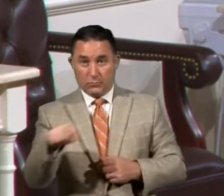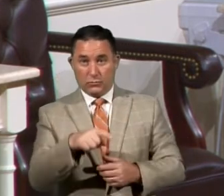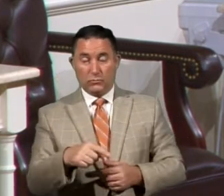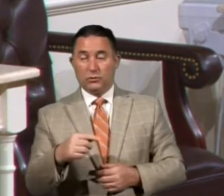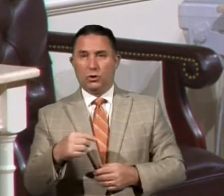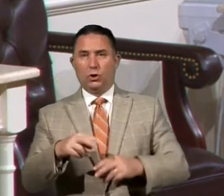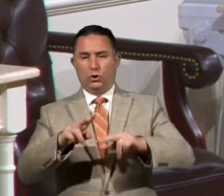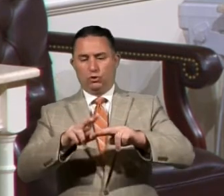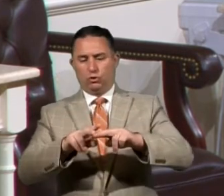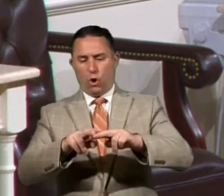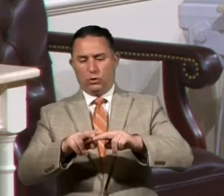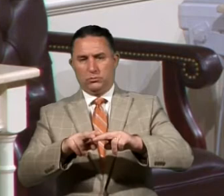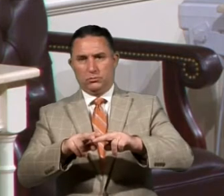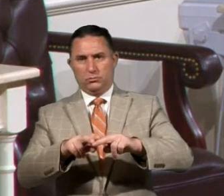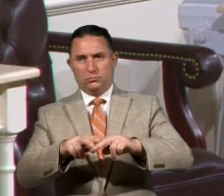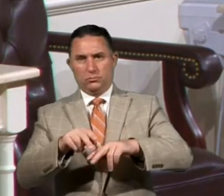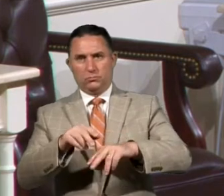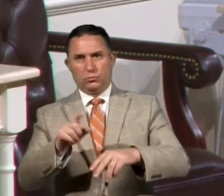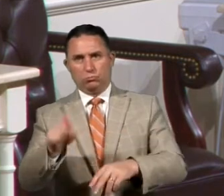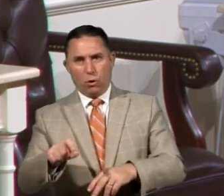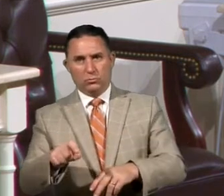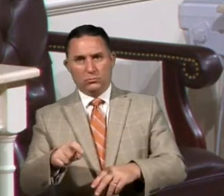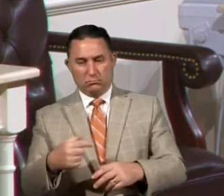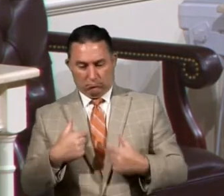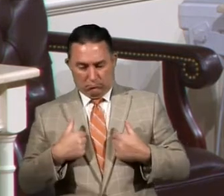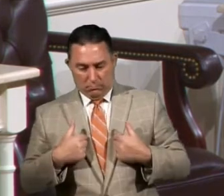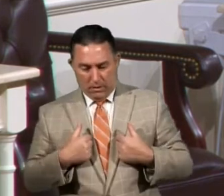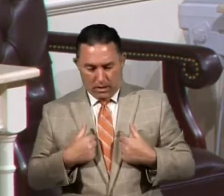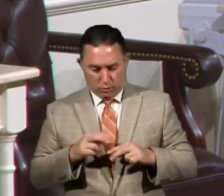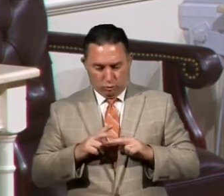Are you the salt we're called to be? Am I?